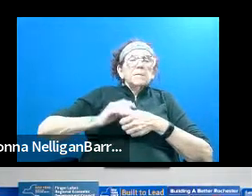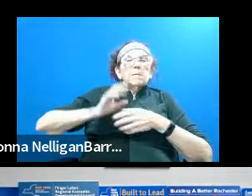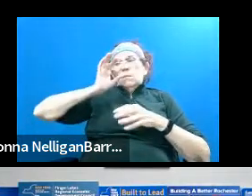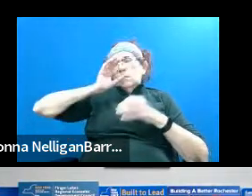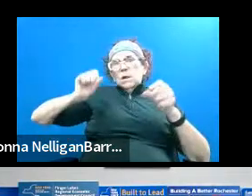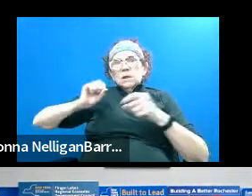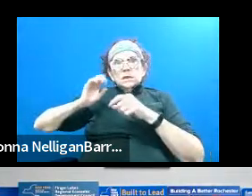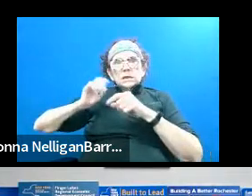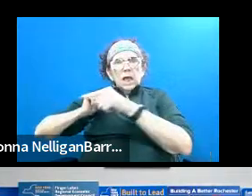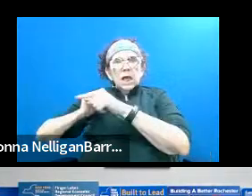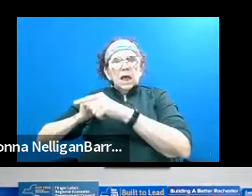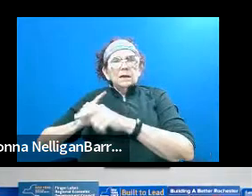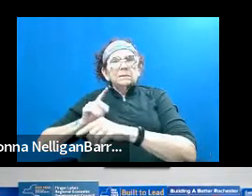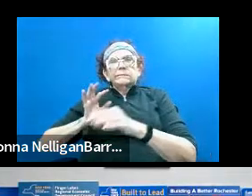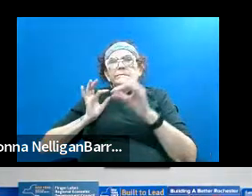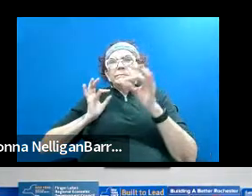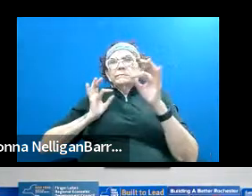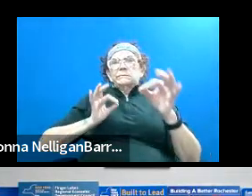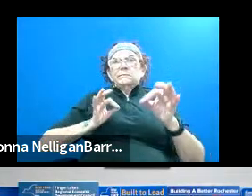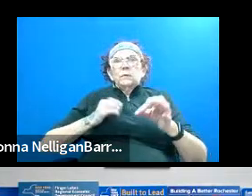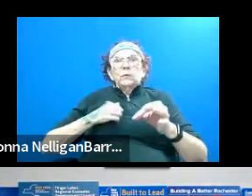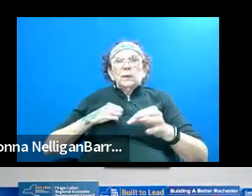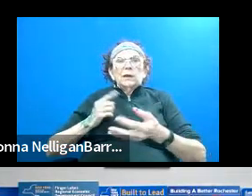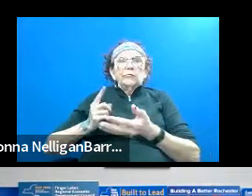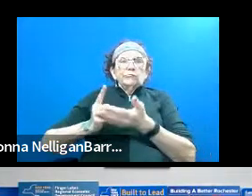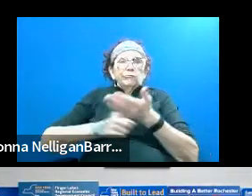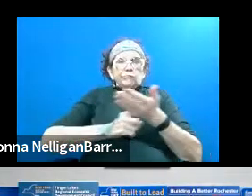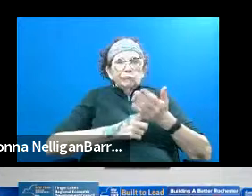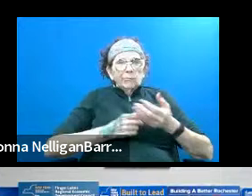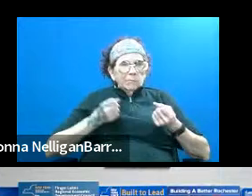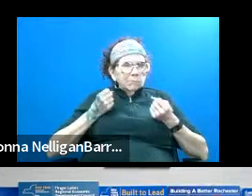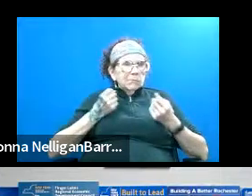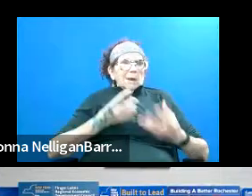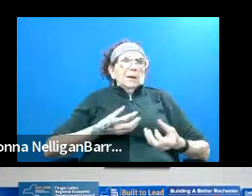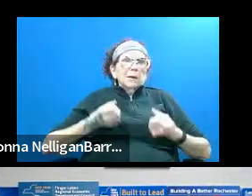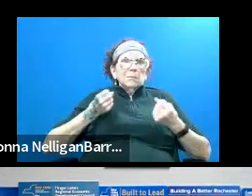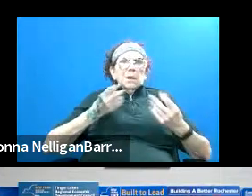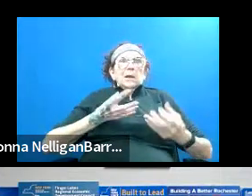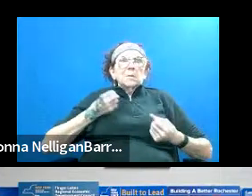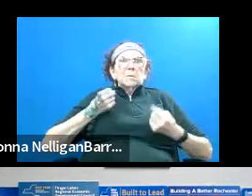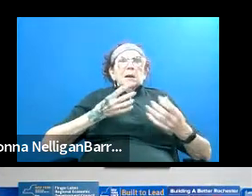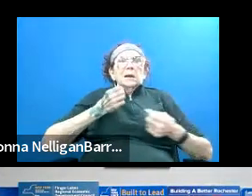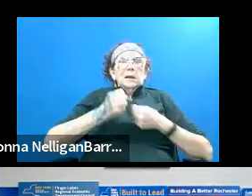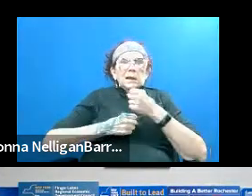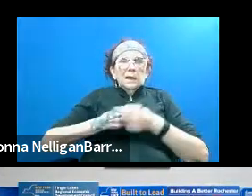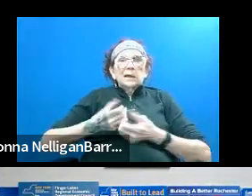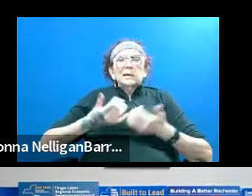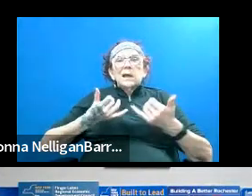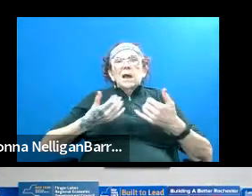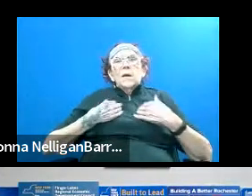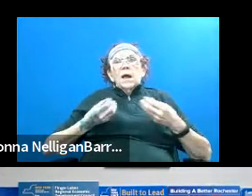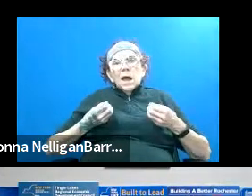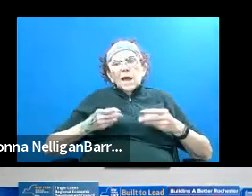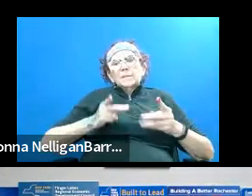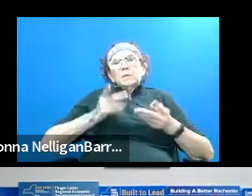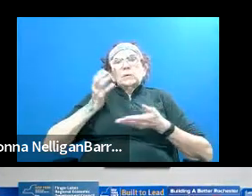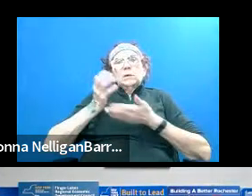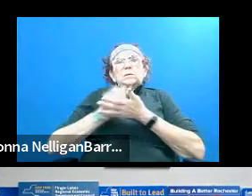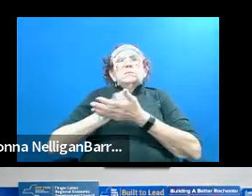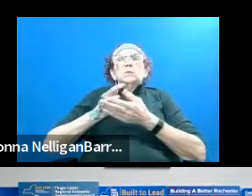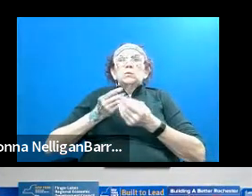we finally have the opportunity to actually move this forward, and it's very exciting. It's going to take a lot of work, but I'm just happy to